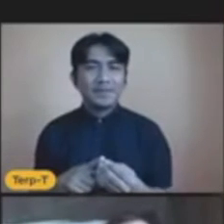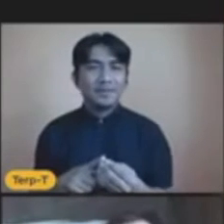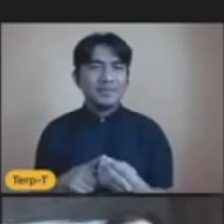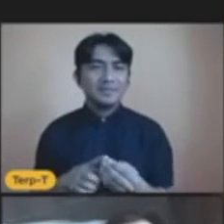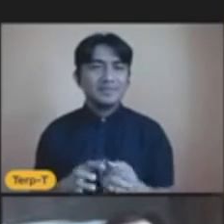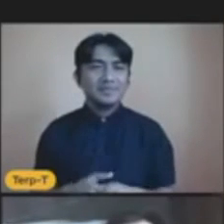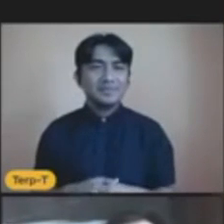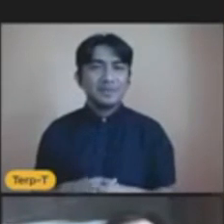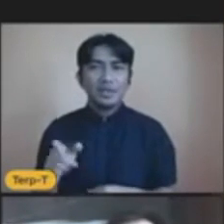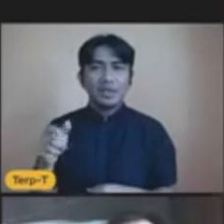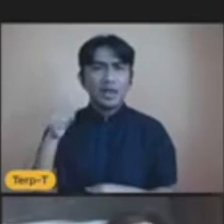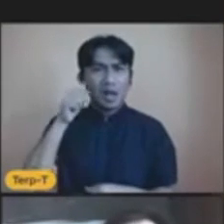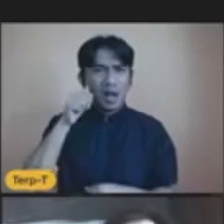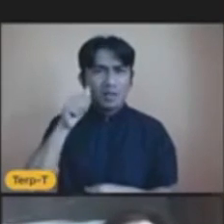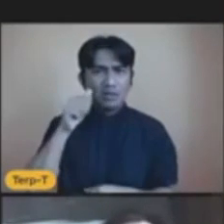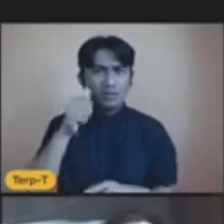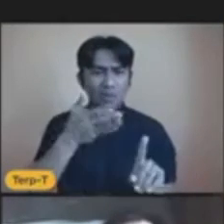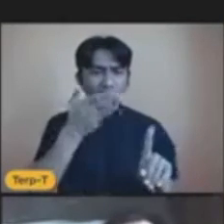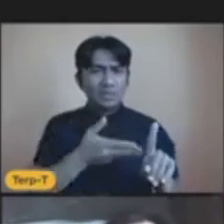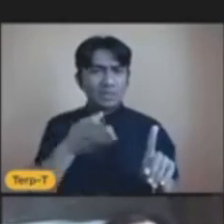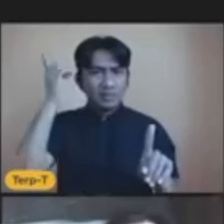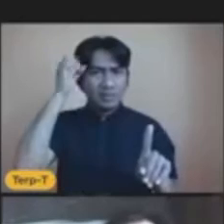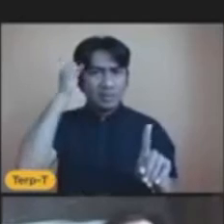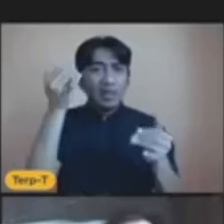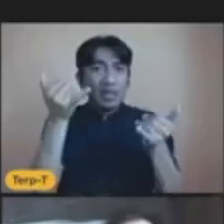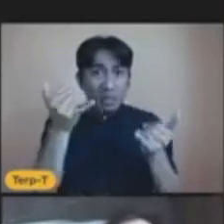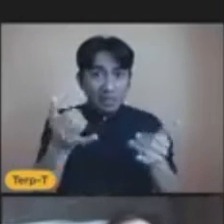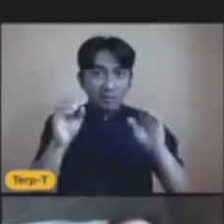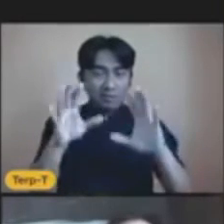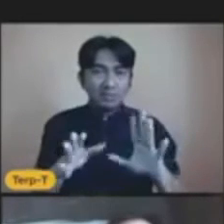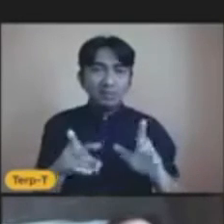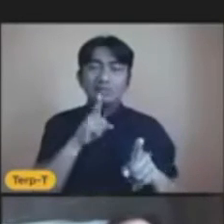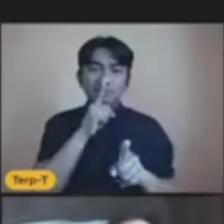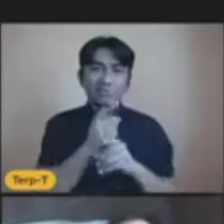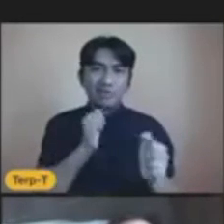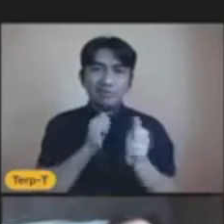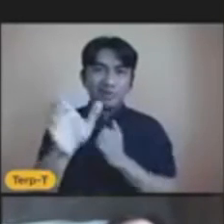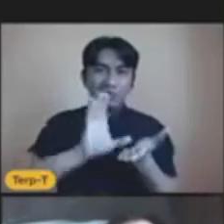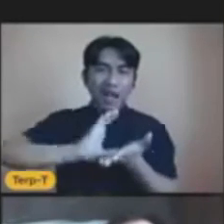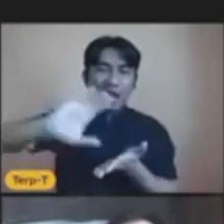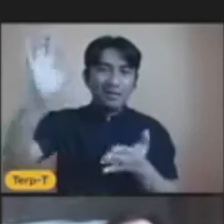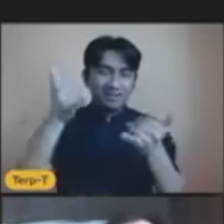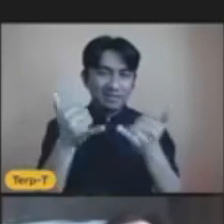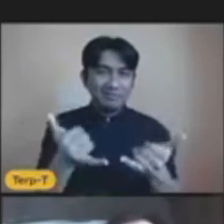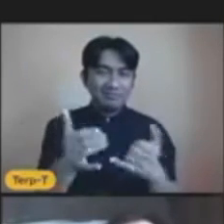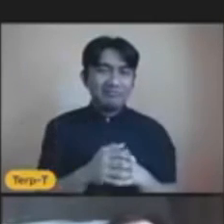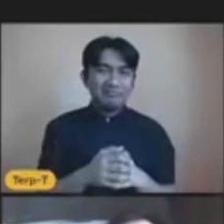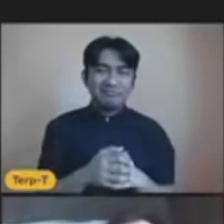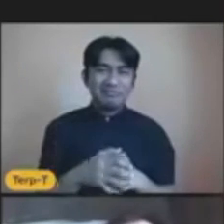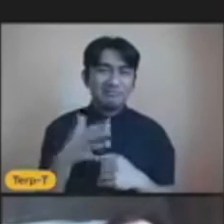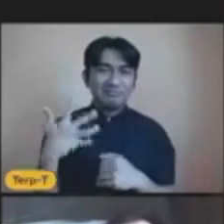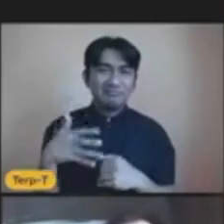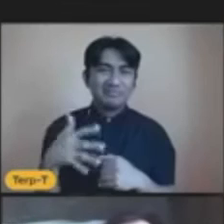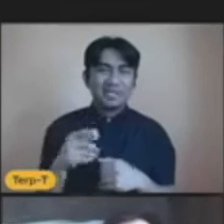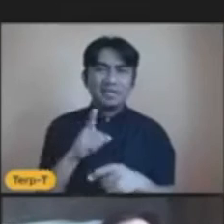girl with Down syndrome na teacher na ngayon. She was able to finish college. I can just imagine how empowered